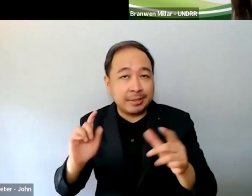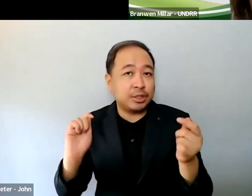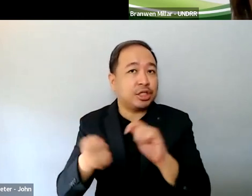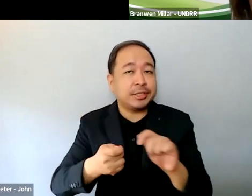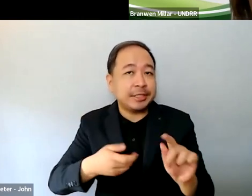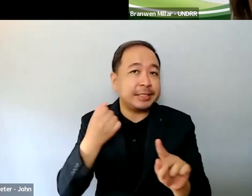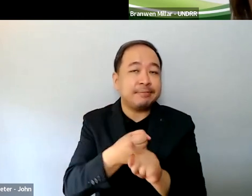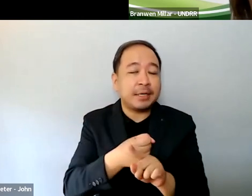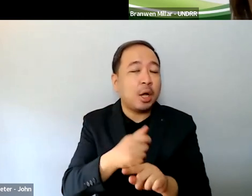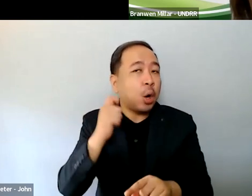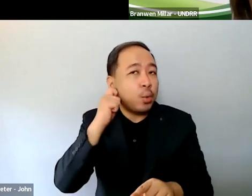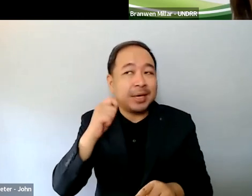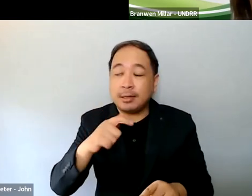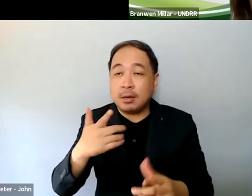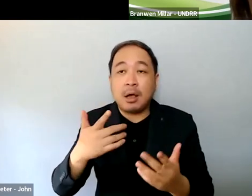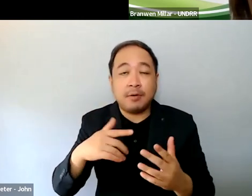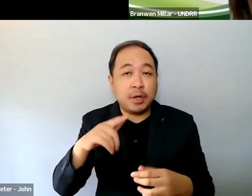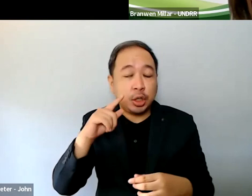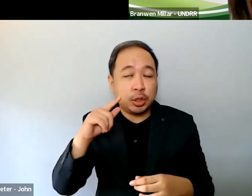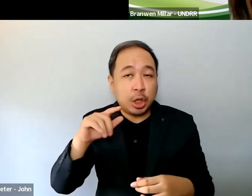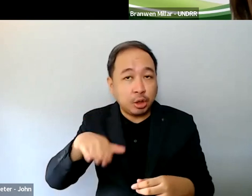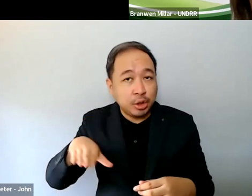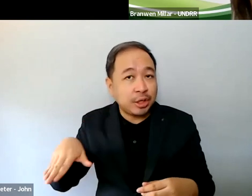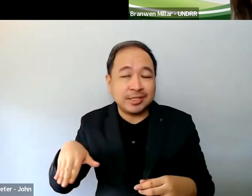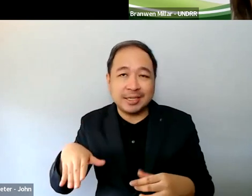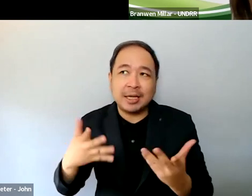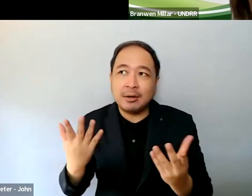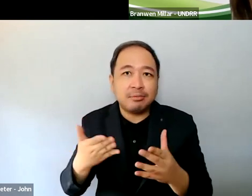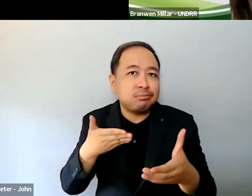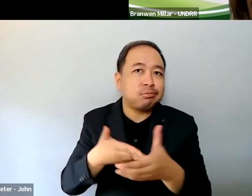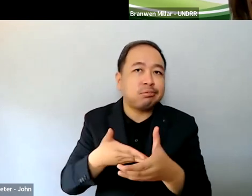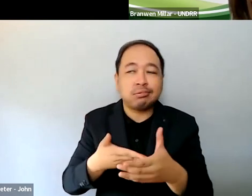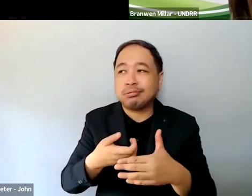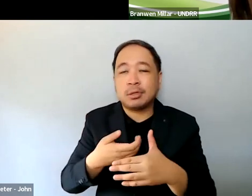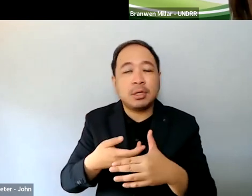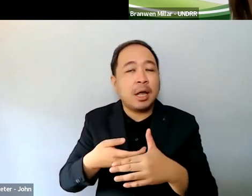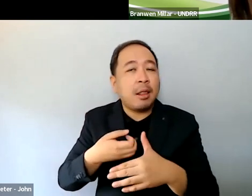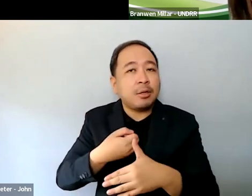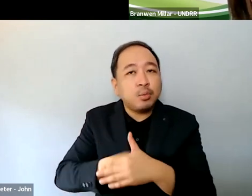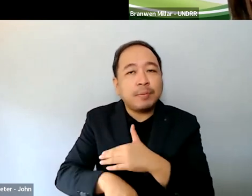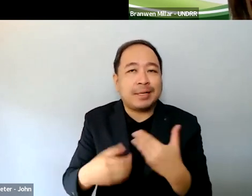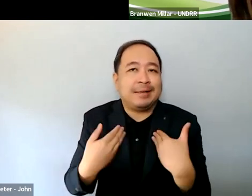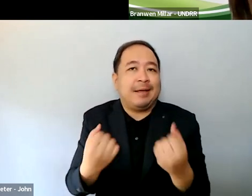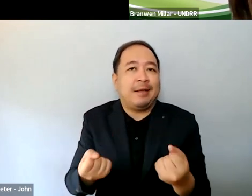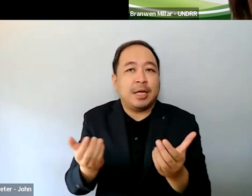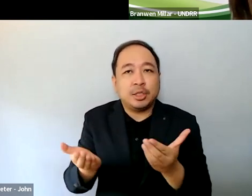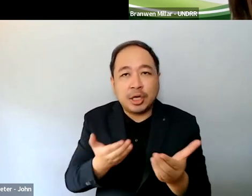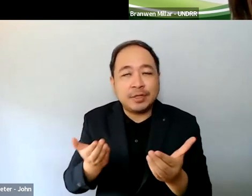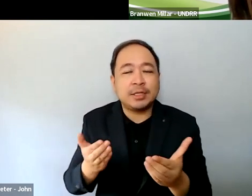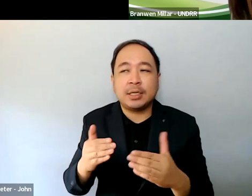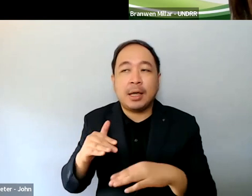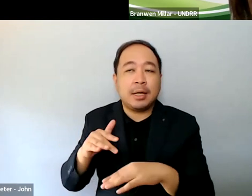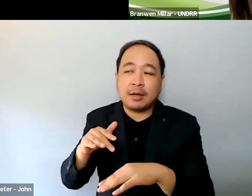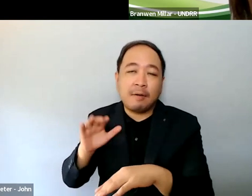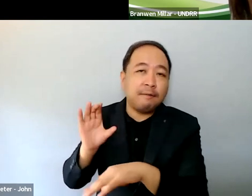in all their diversities include the lack of access to sexual and reproductive health services, increase in early child and forced